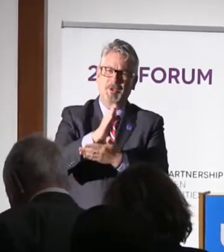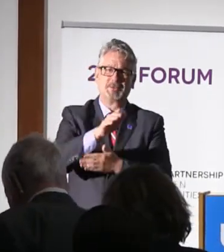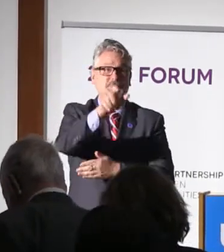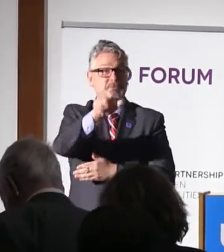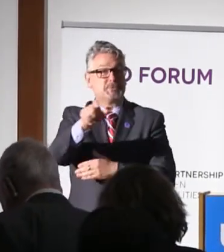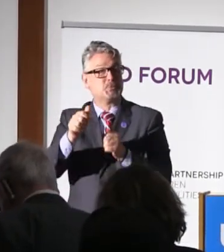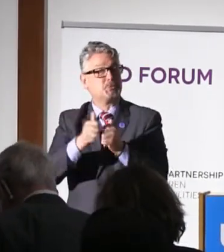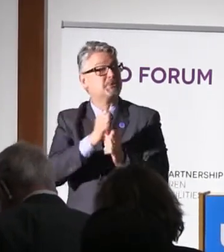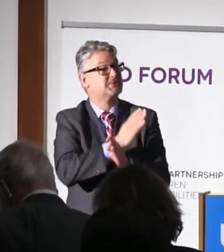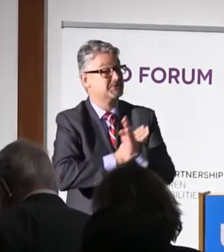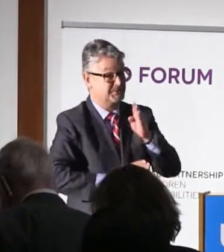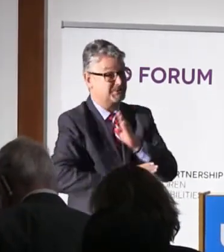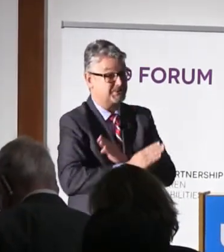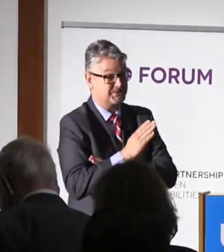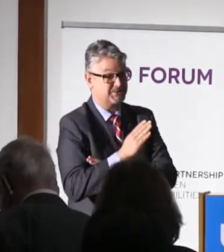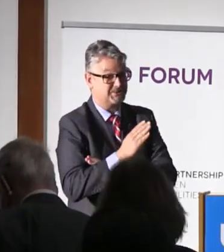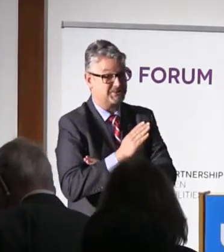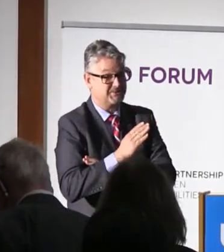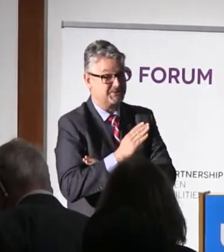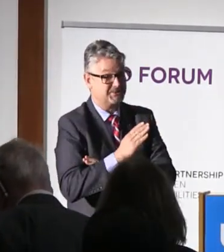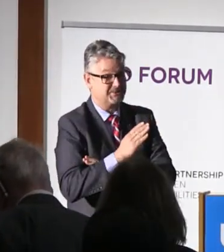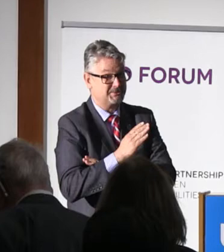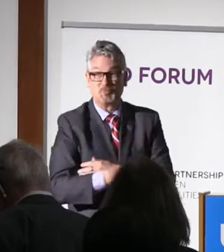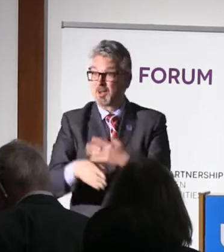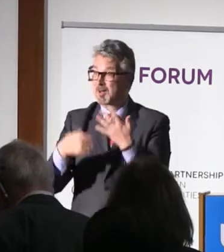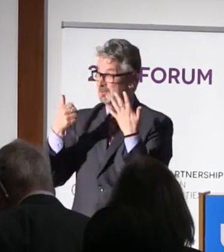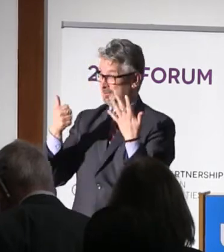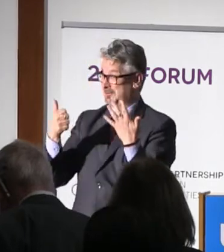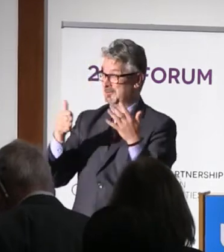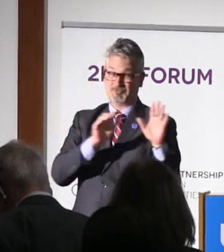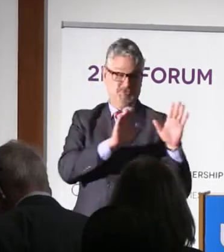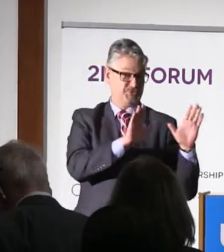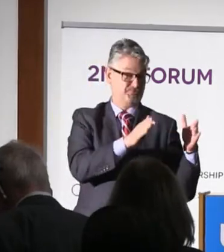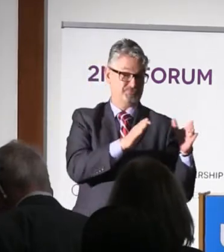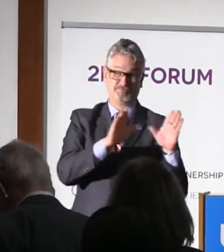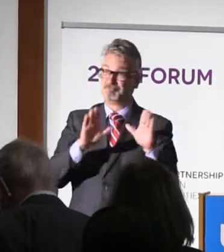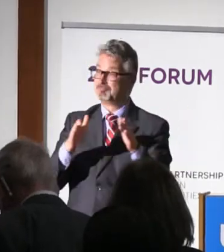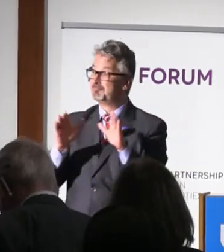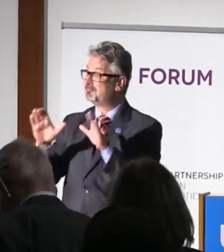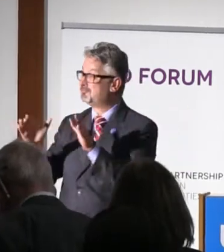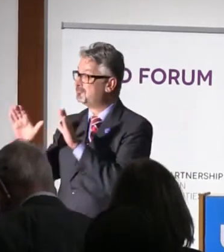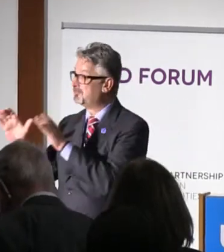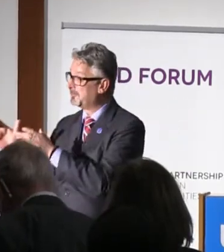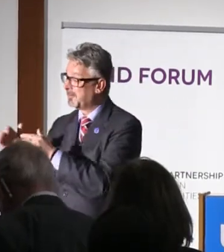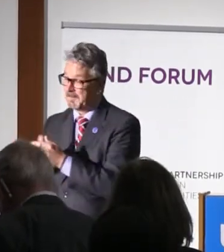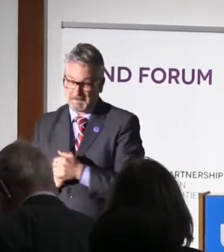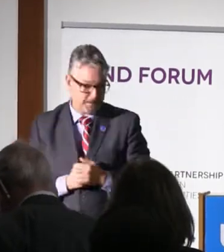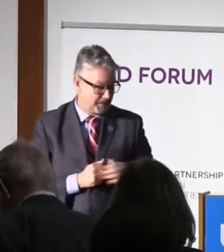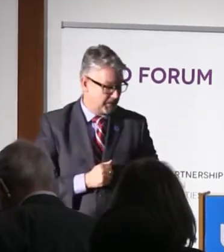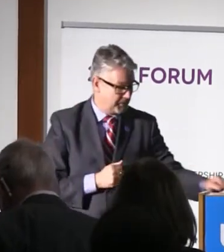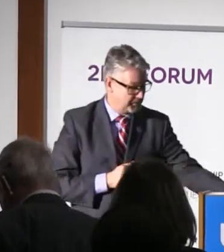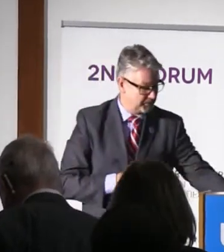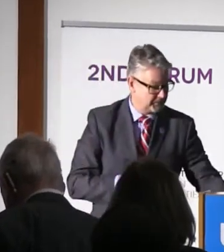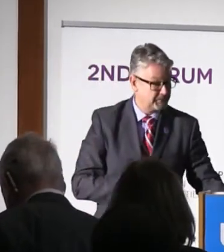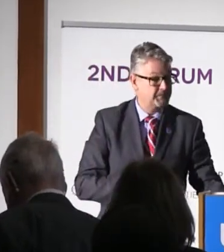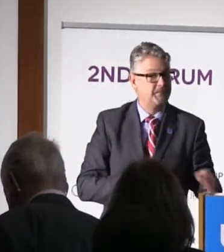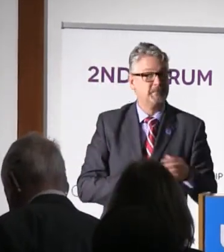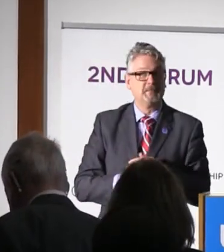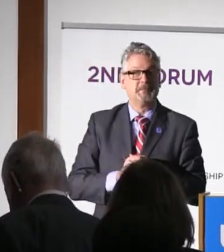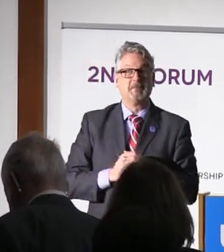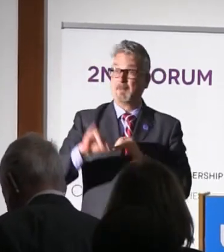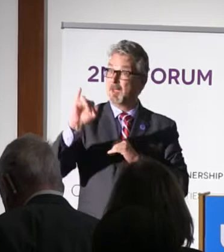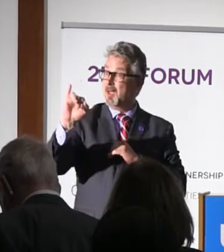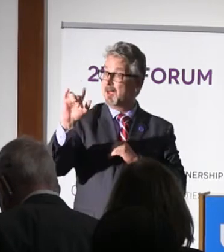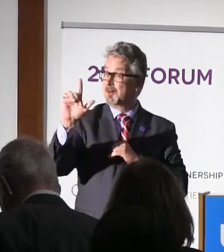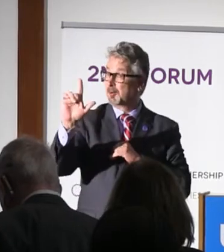Tonight, we're celebrating the UN Partnership for Children with Disabilities, the Partnership on the